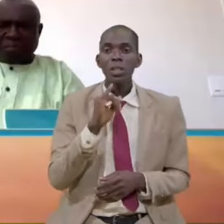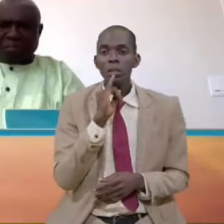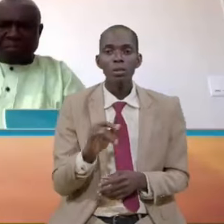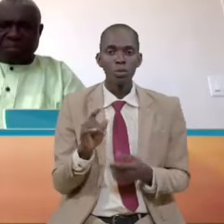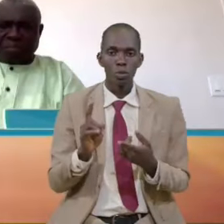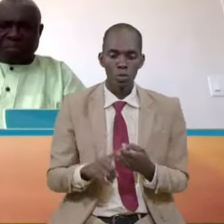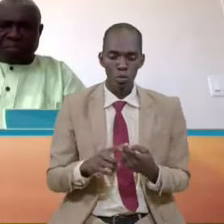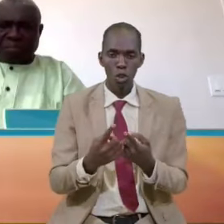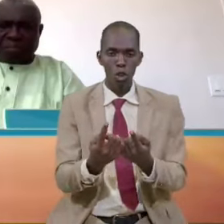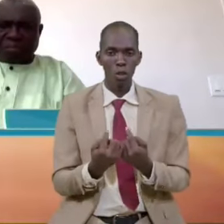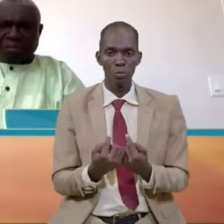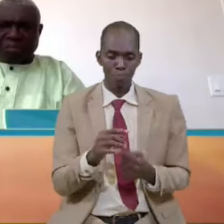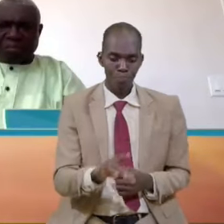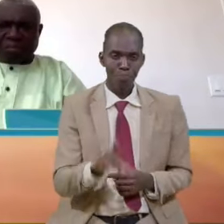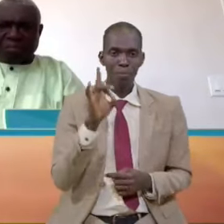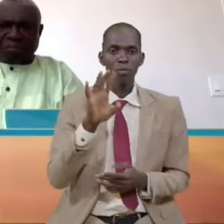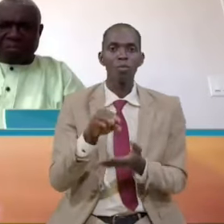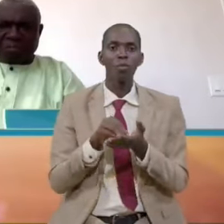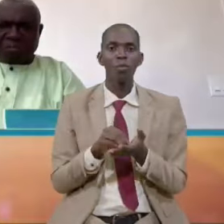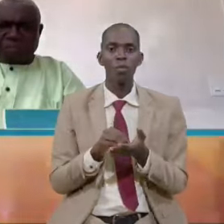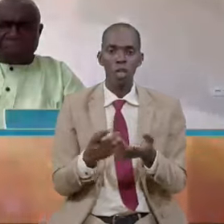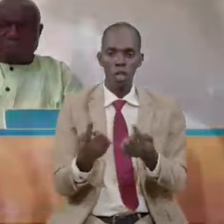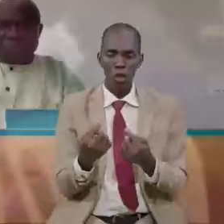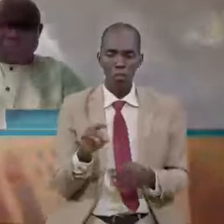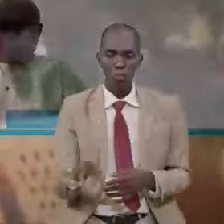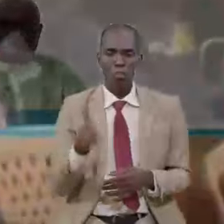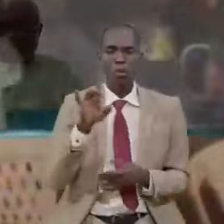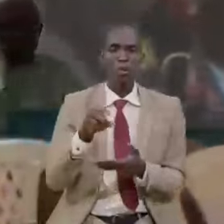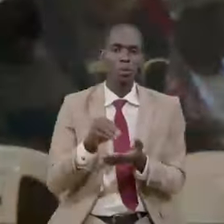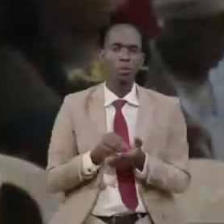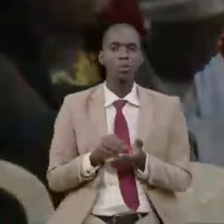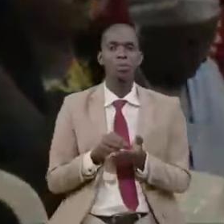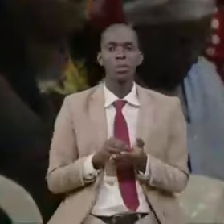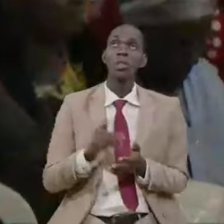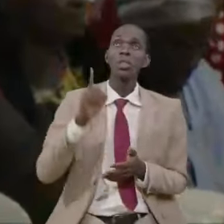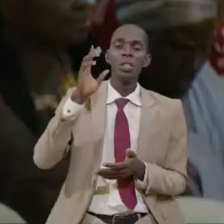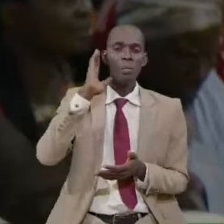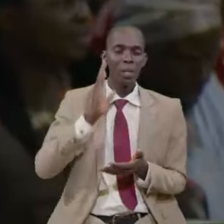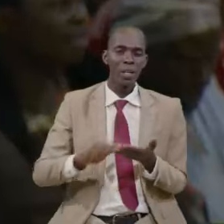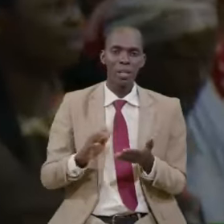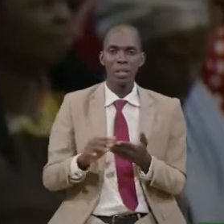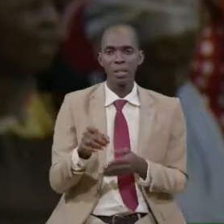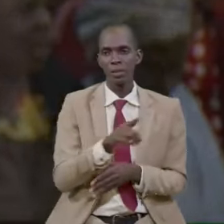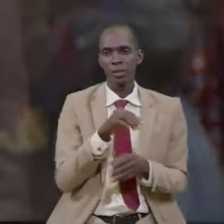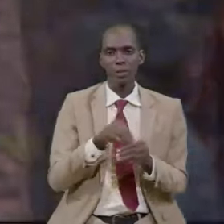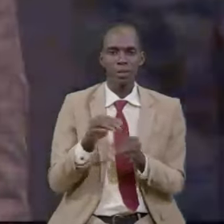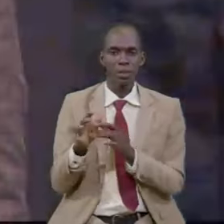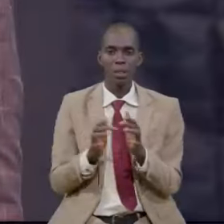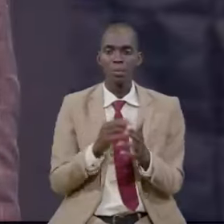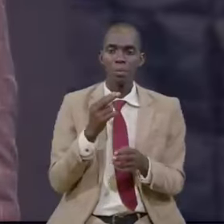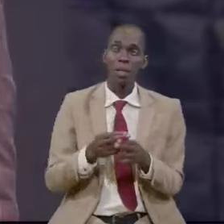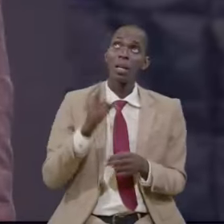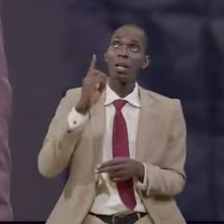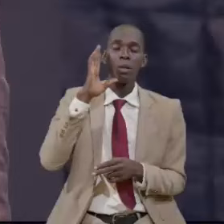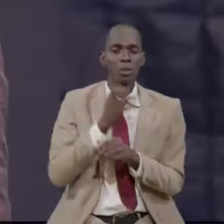own. Pick up your own. It will forgive you. It will save you. It will heal